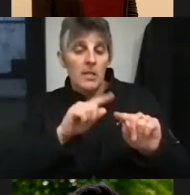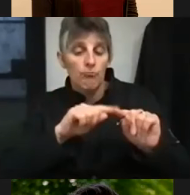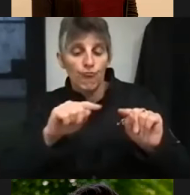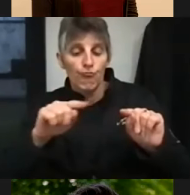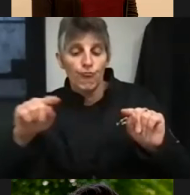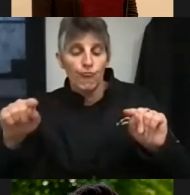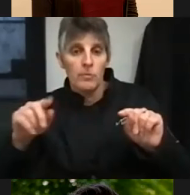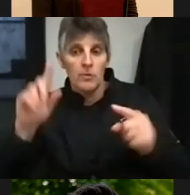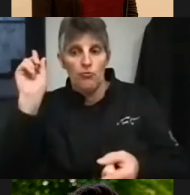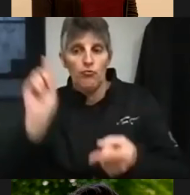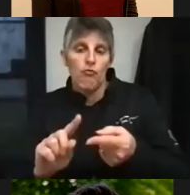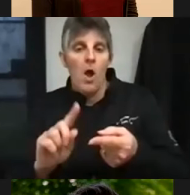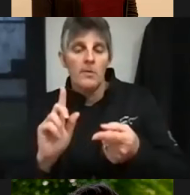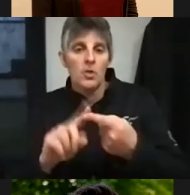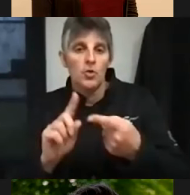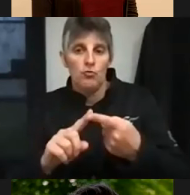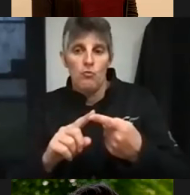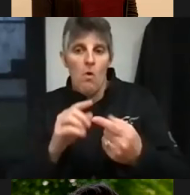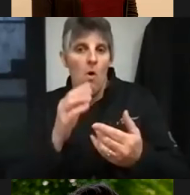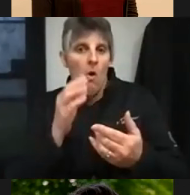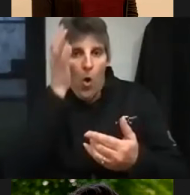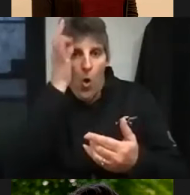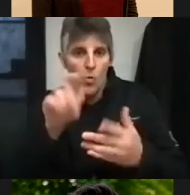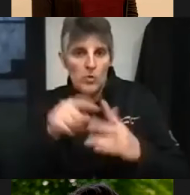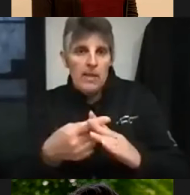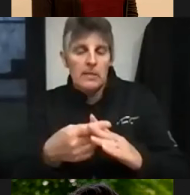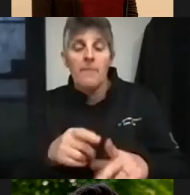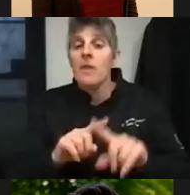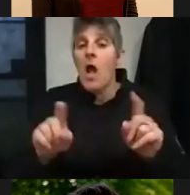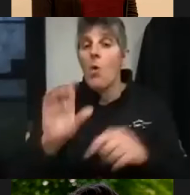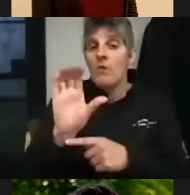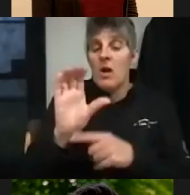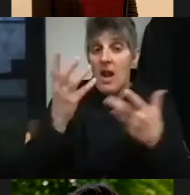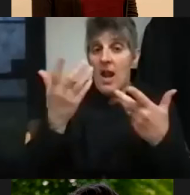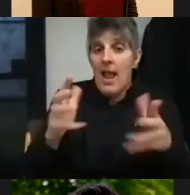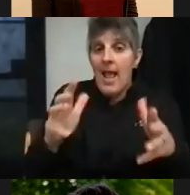is dropped to nearly baseline. However, after the